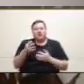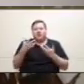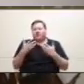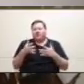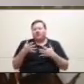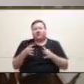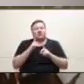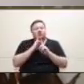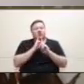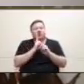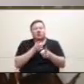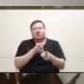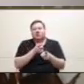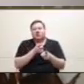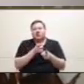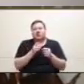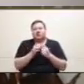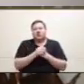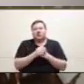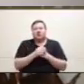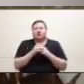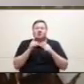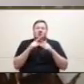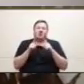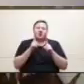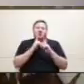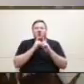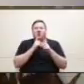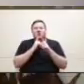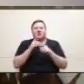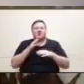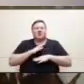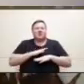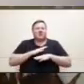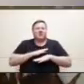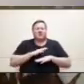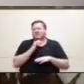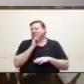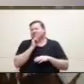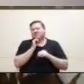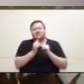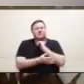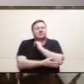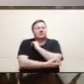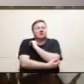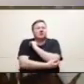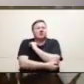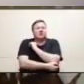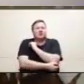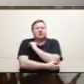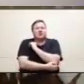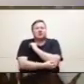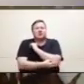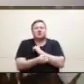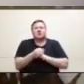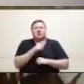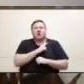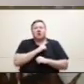answer, but the answer was not satisfactory. Because in her response,